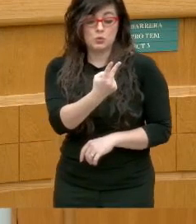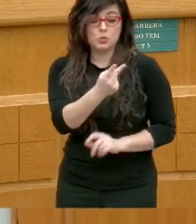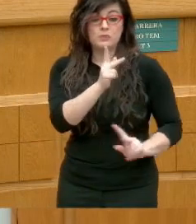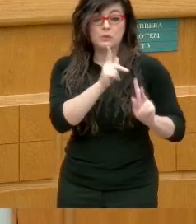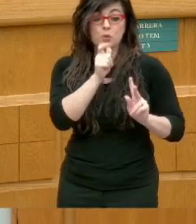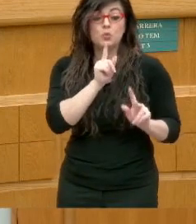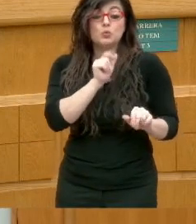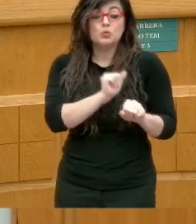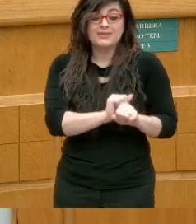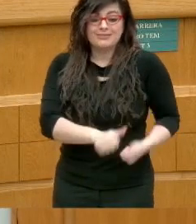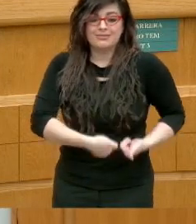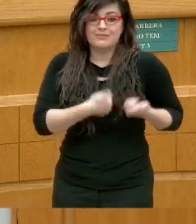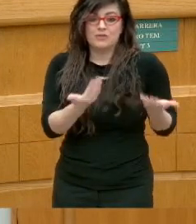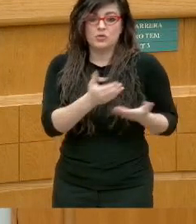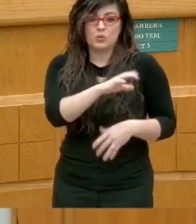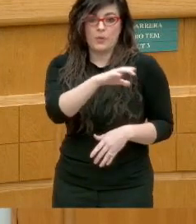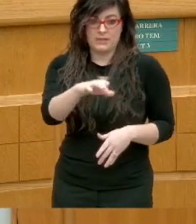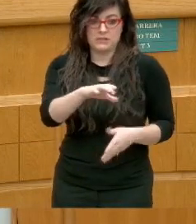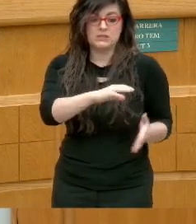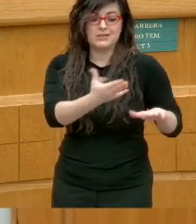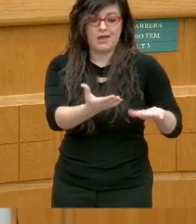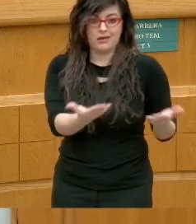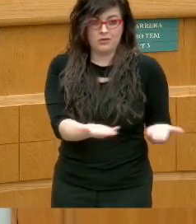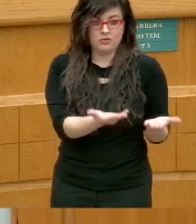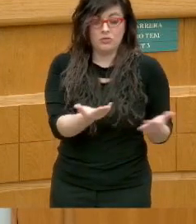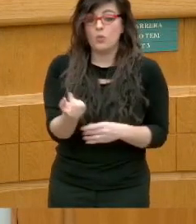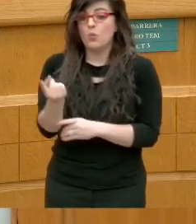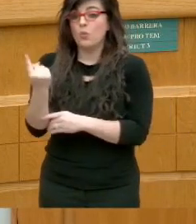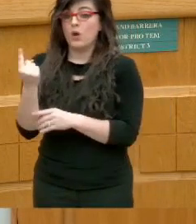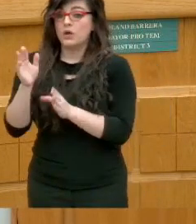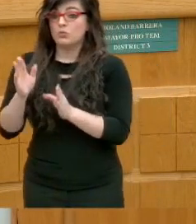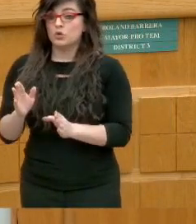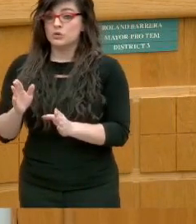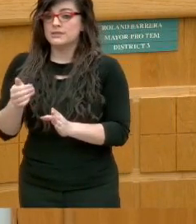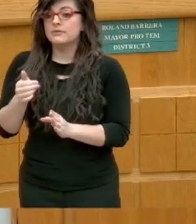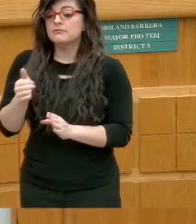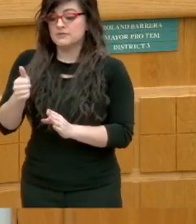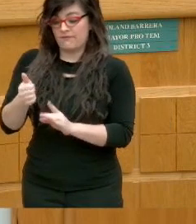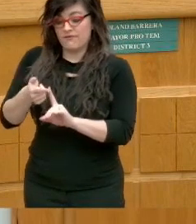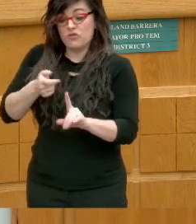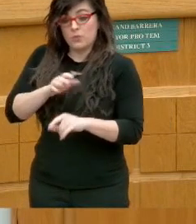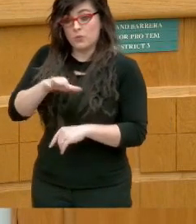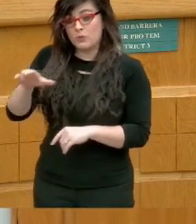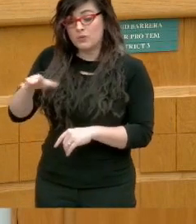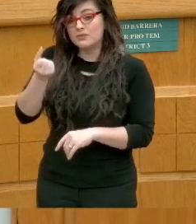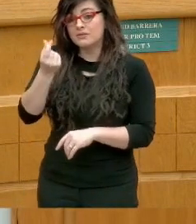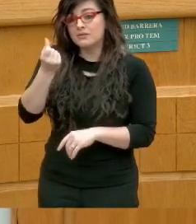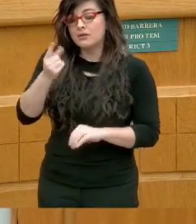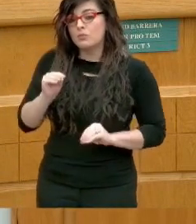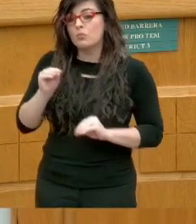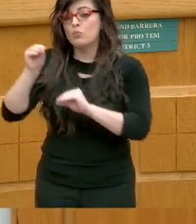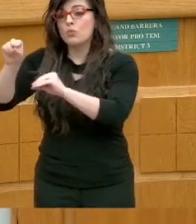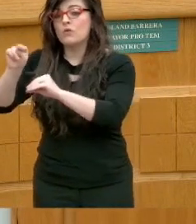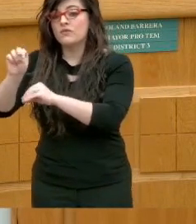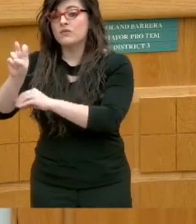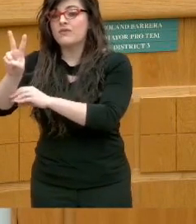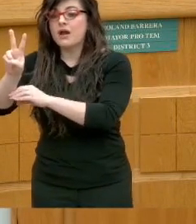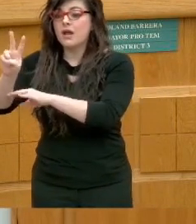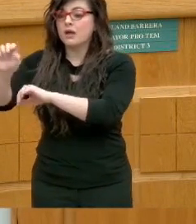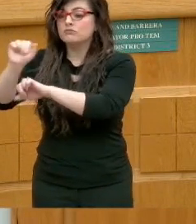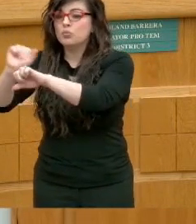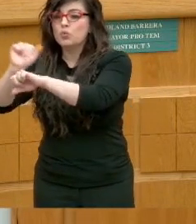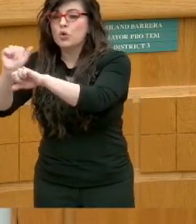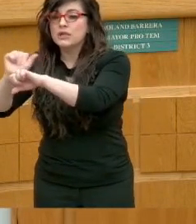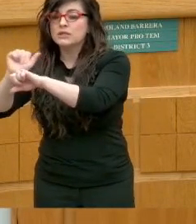living here at the time of their death, and then 1 person, a traveling nurse who was working in Nevada, although he had a